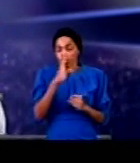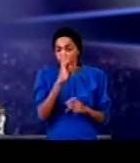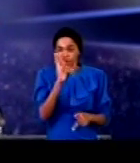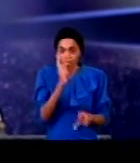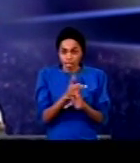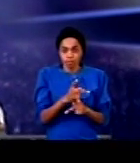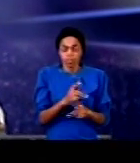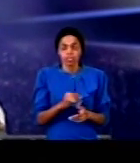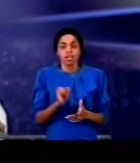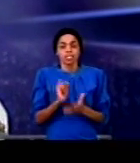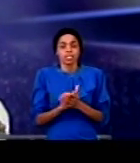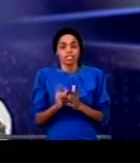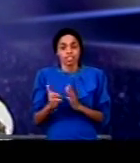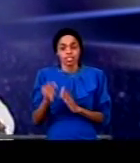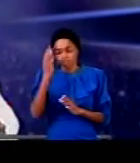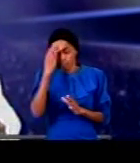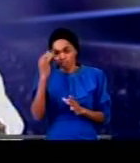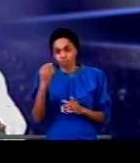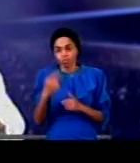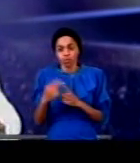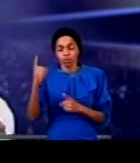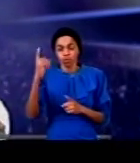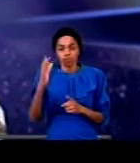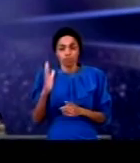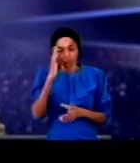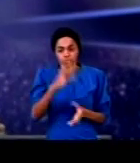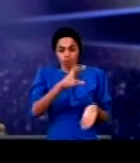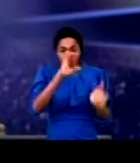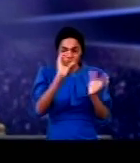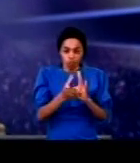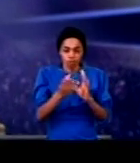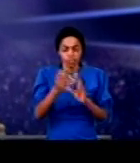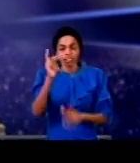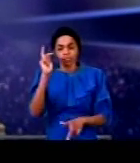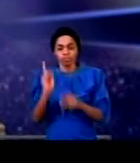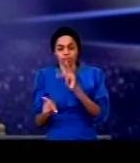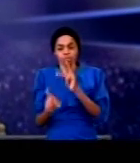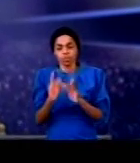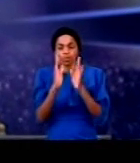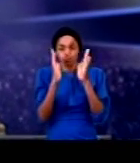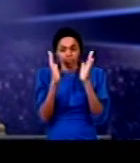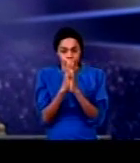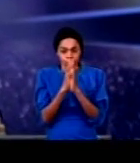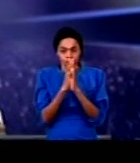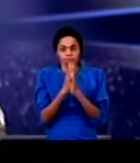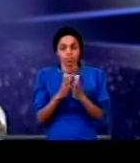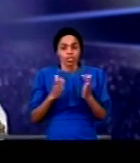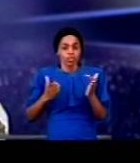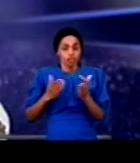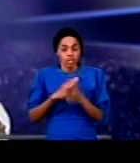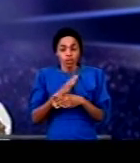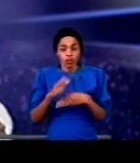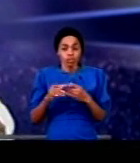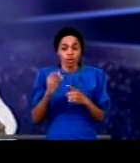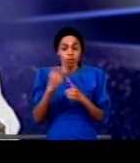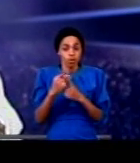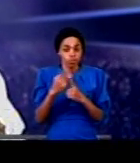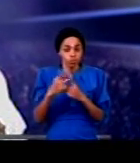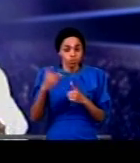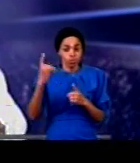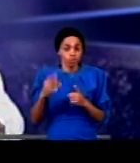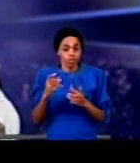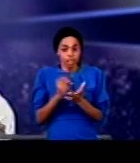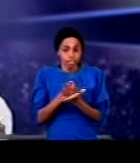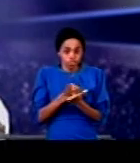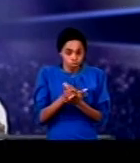television, and every means. The truth will be preserved in their lives. The Bible says in the book of 1 Timothy chapter 2, verse